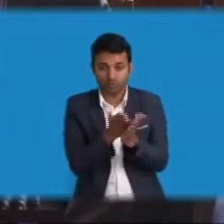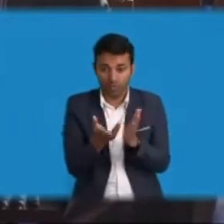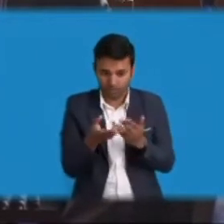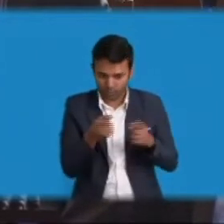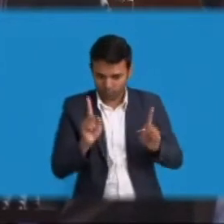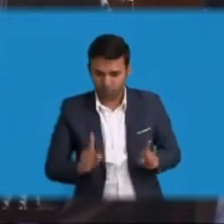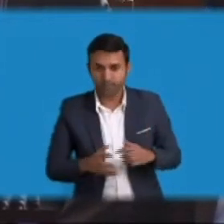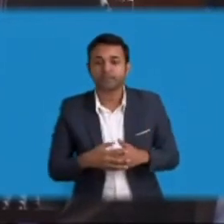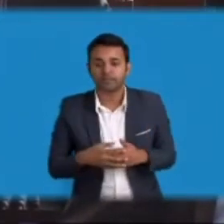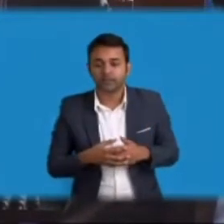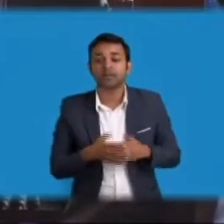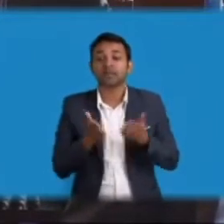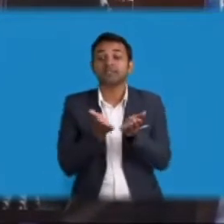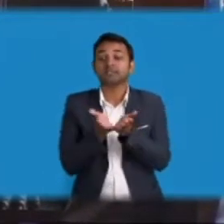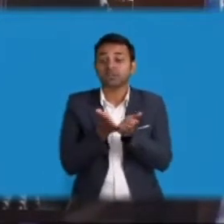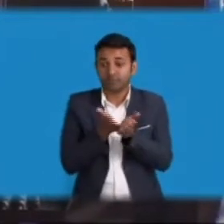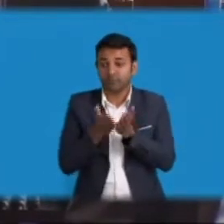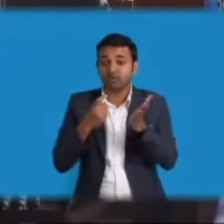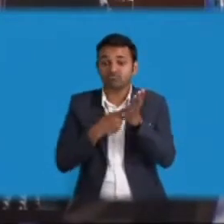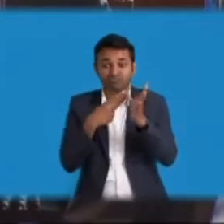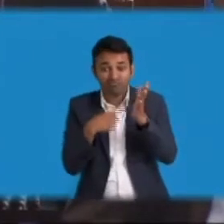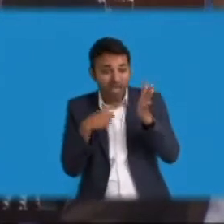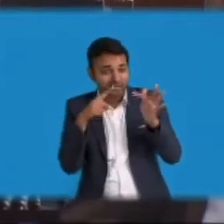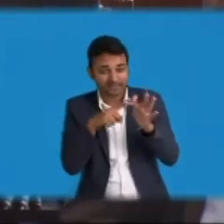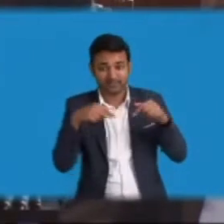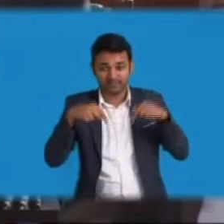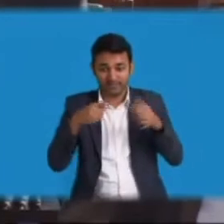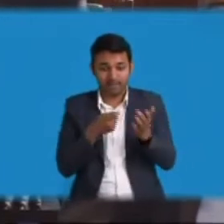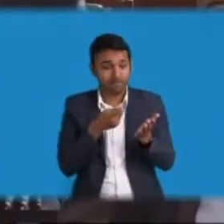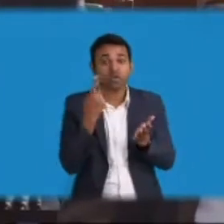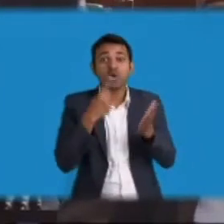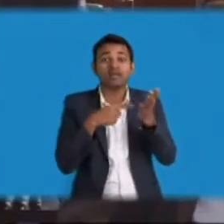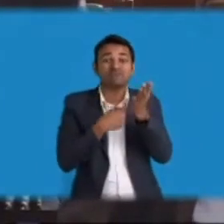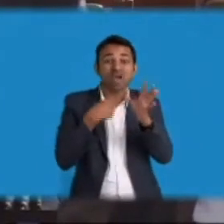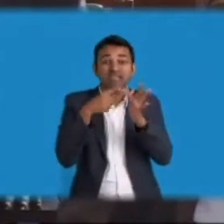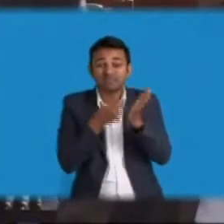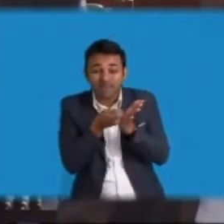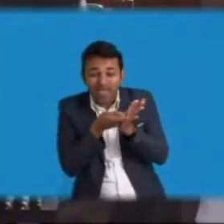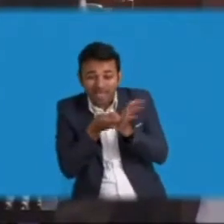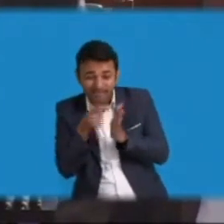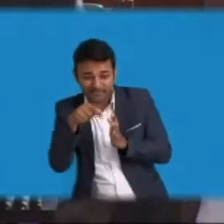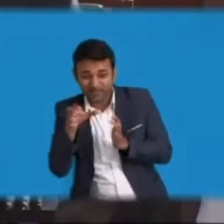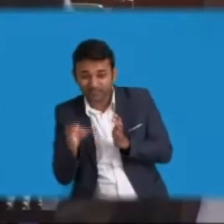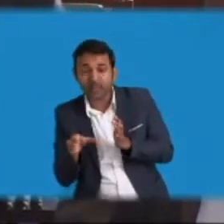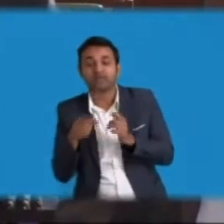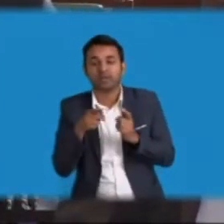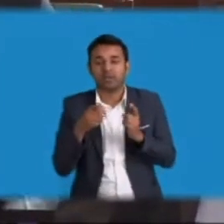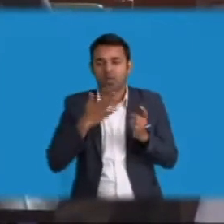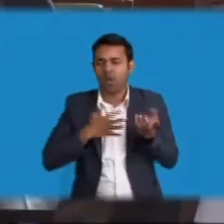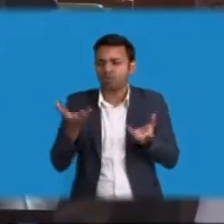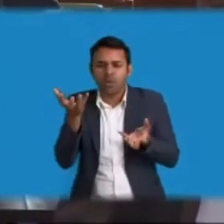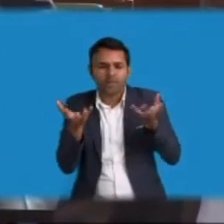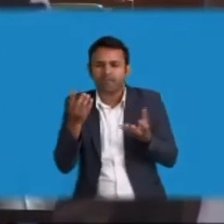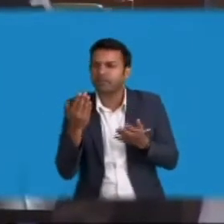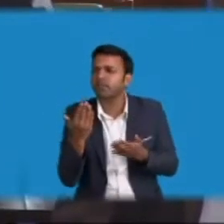all Fijian ratepayers. You are quite right when you say that I was there. I'm talking about the difference, what happened then and what is happening